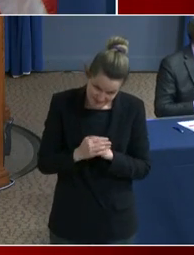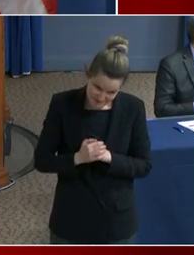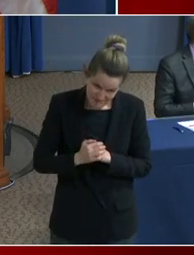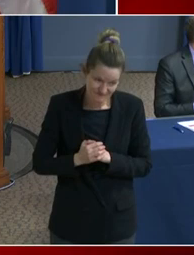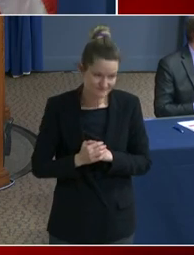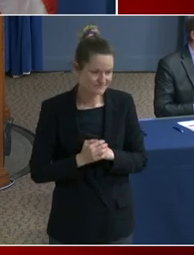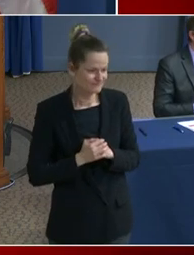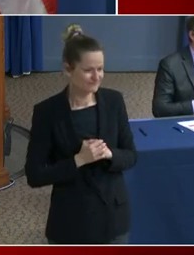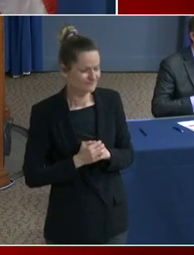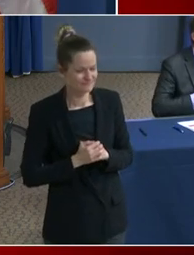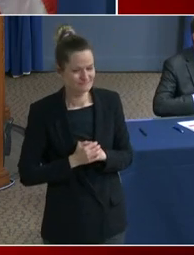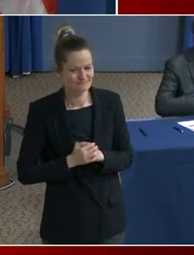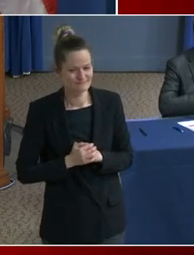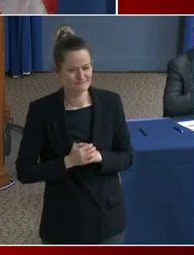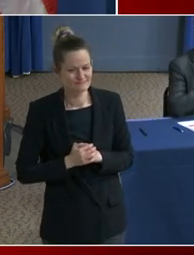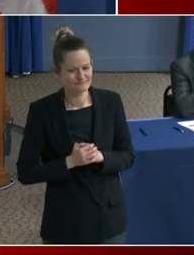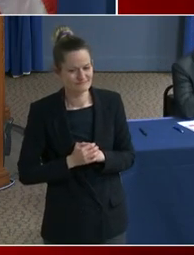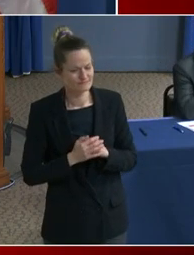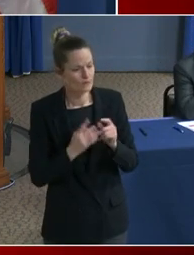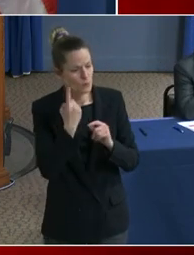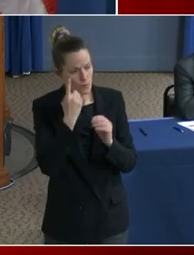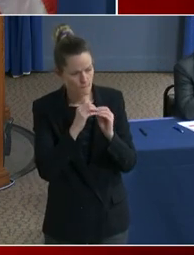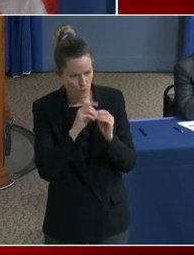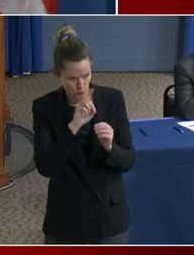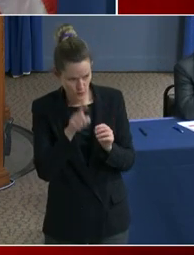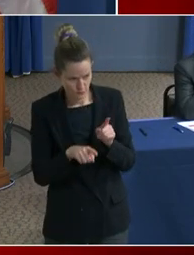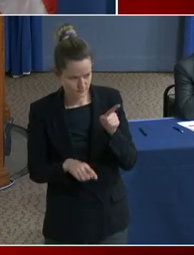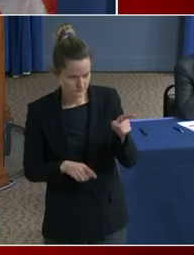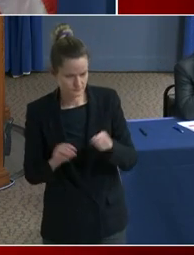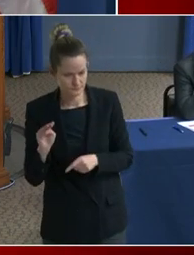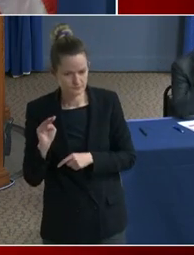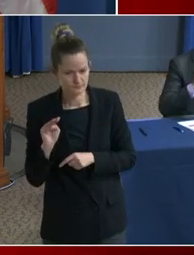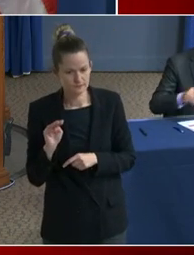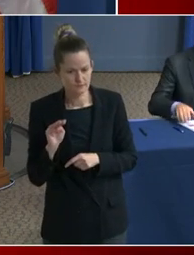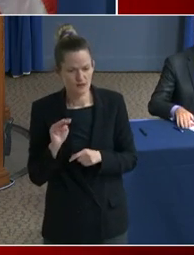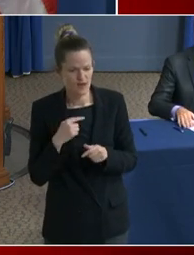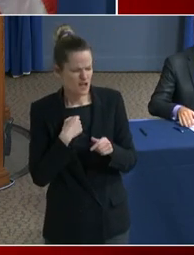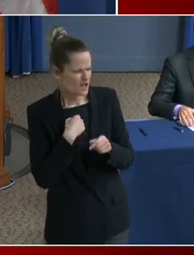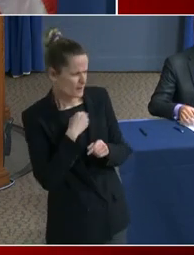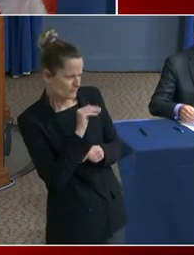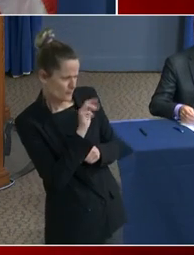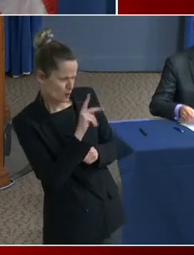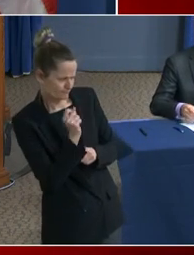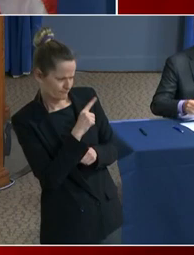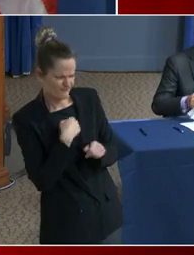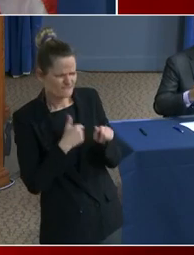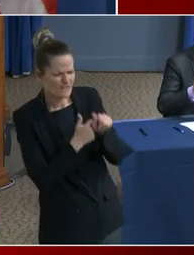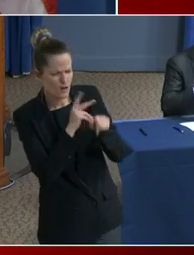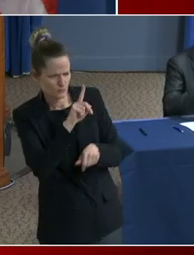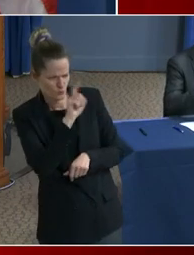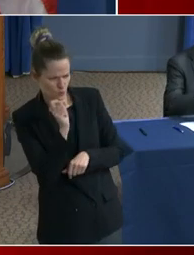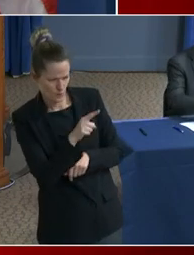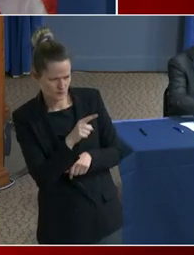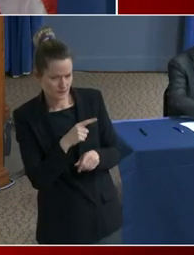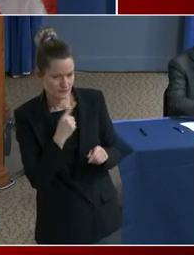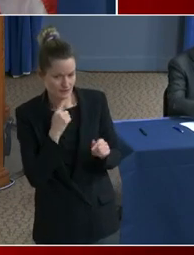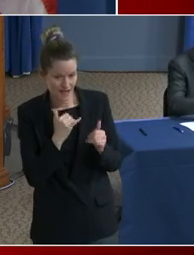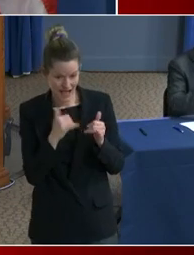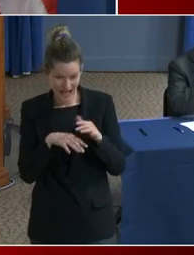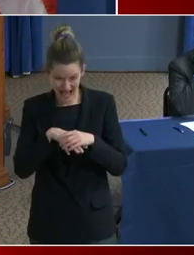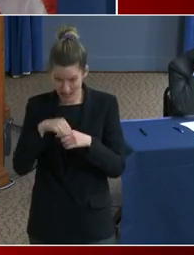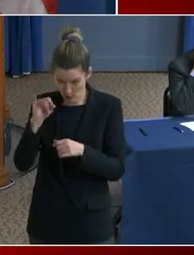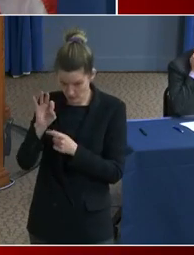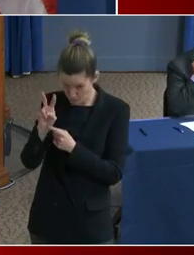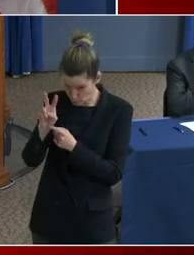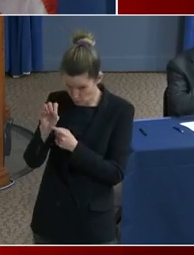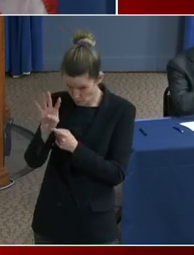Yes, I'll take one. Yes. Yeah, so just one follow-up for you and then one more for the mayor. Of the 204 teachers that are in some form of